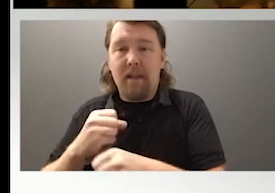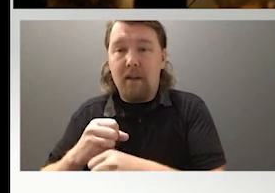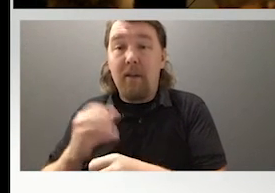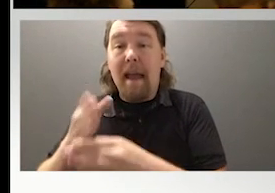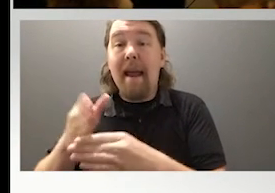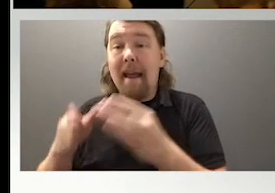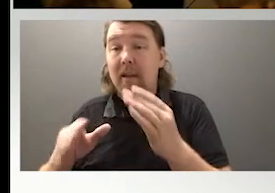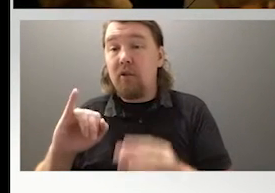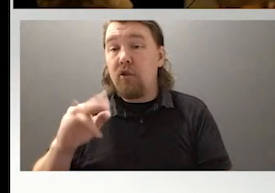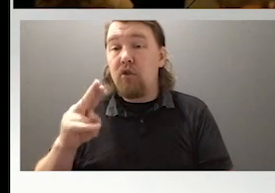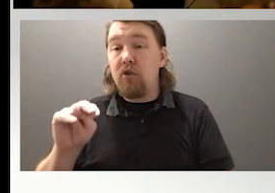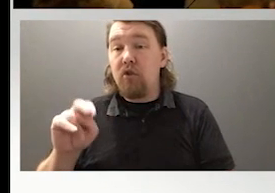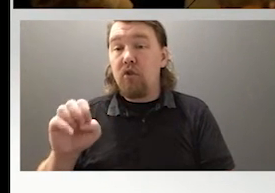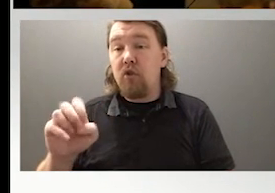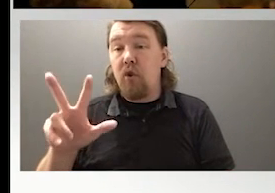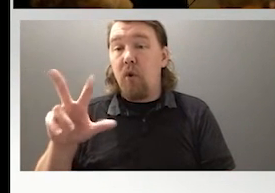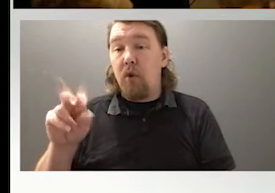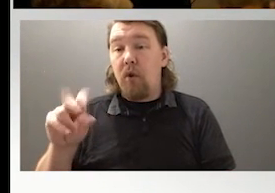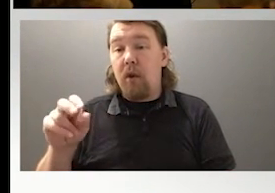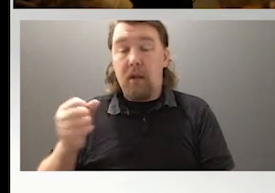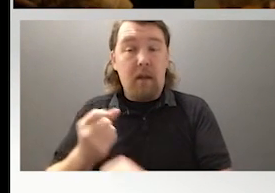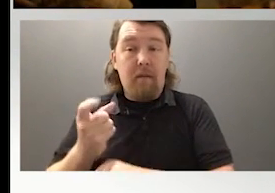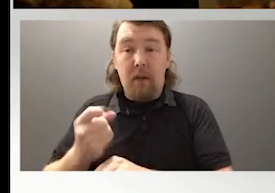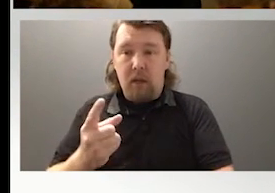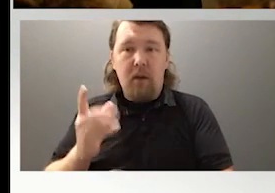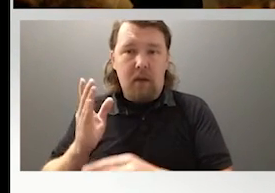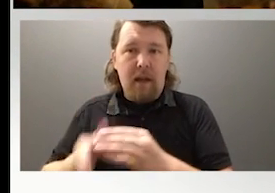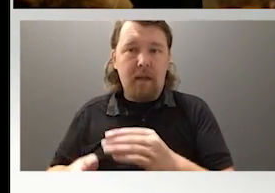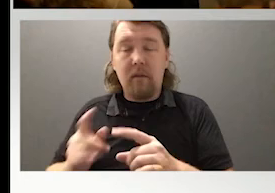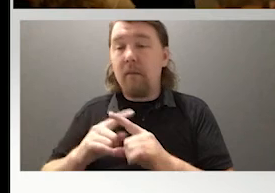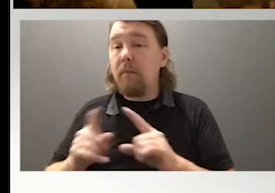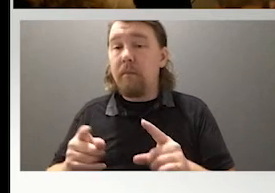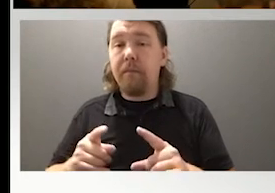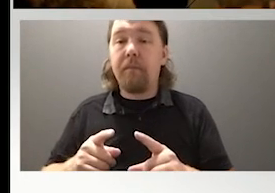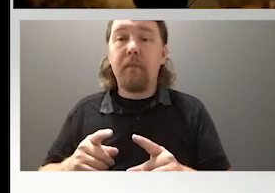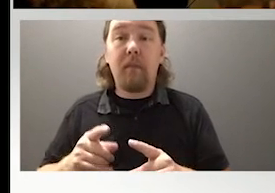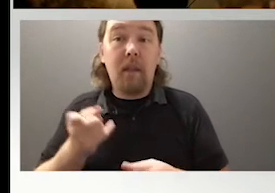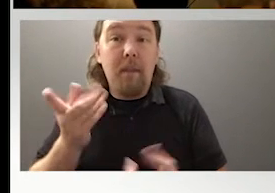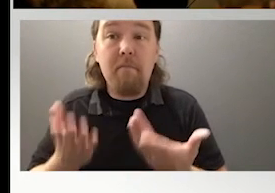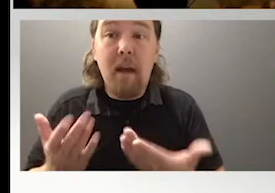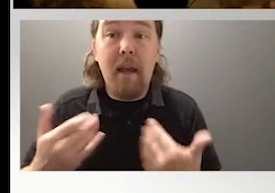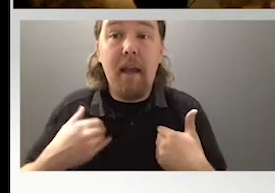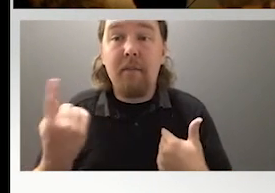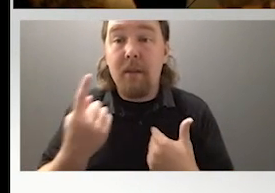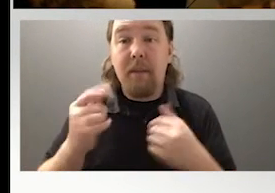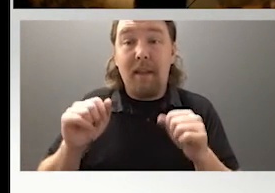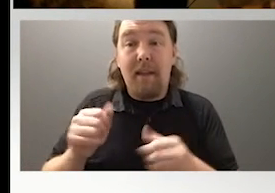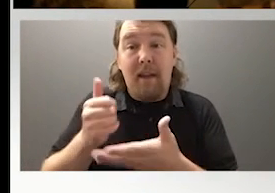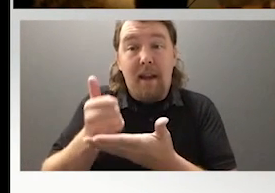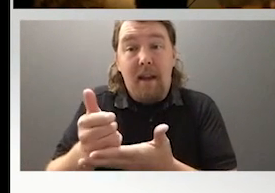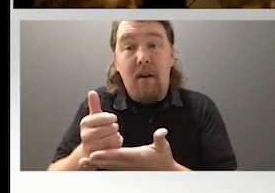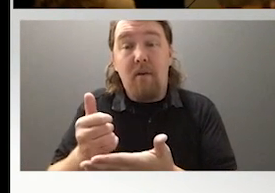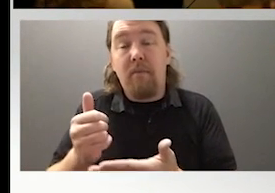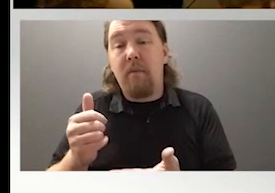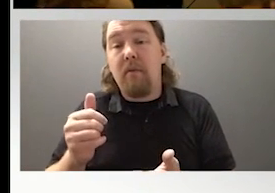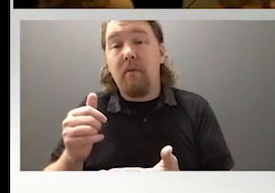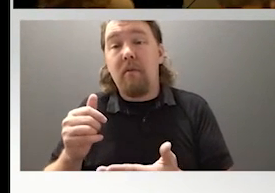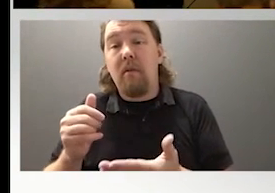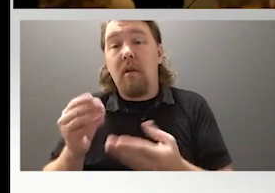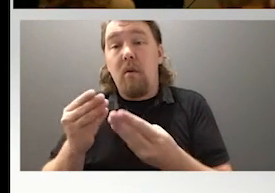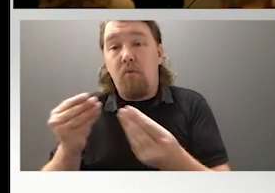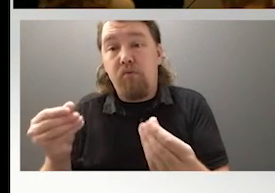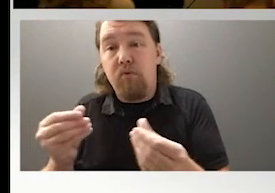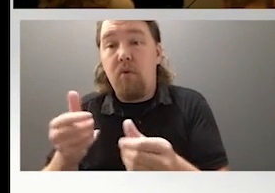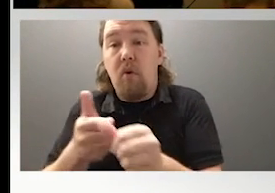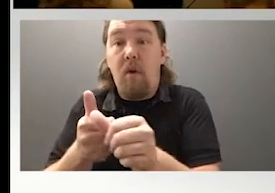year. But they may have something. They may be able to help and alleviate or help to avert